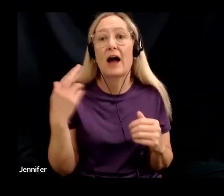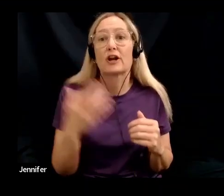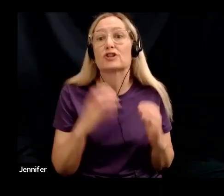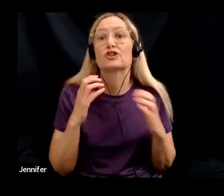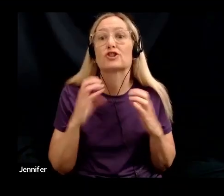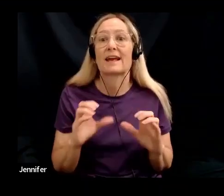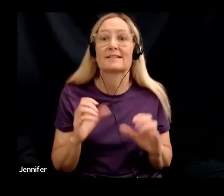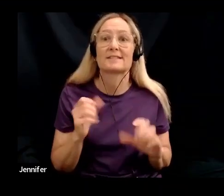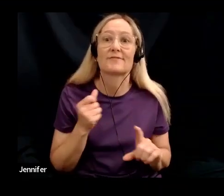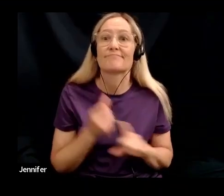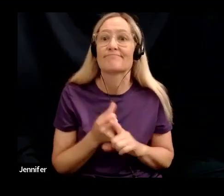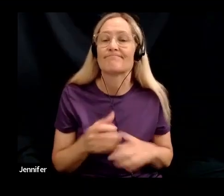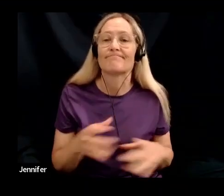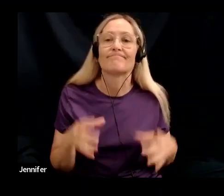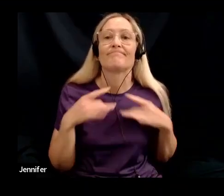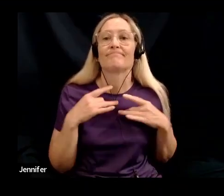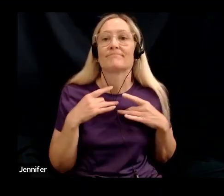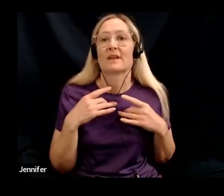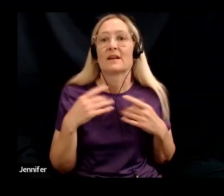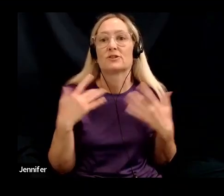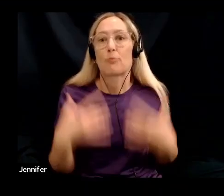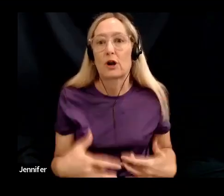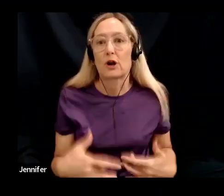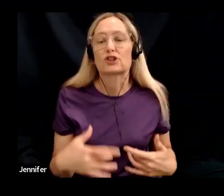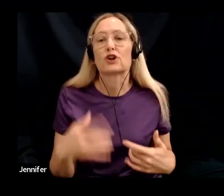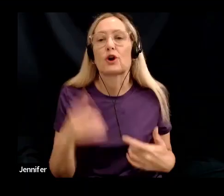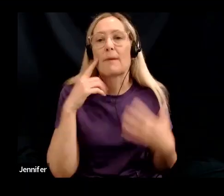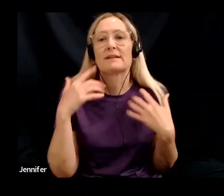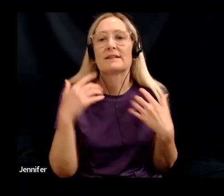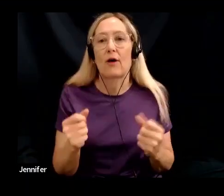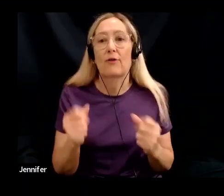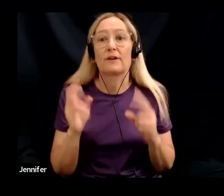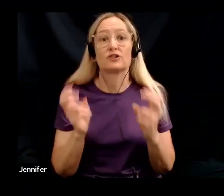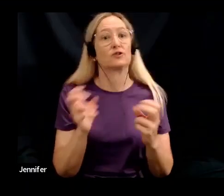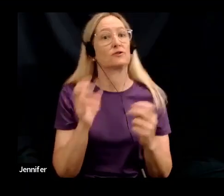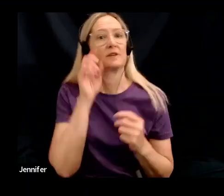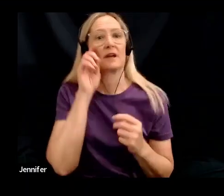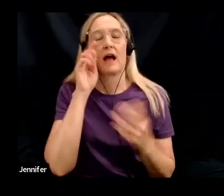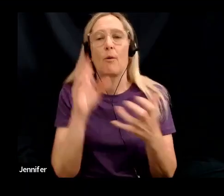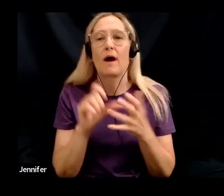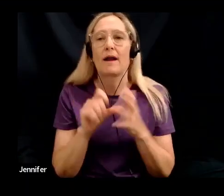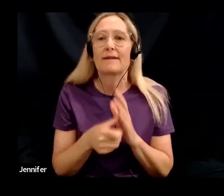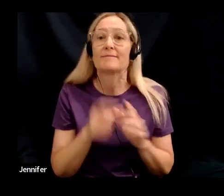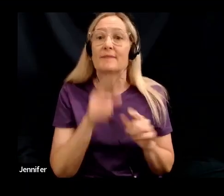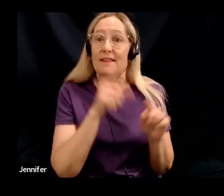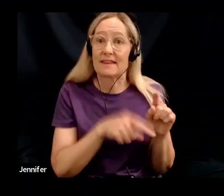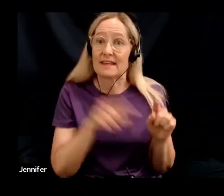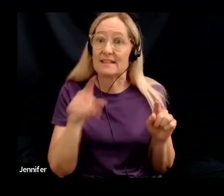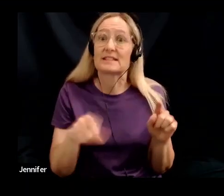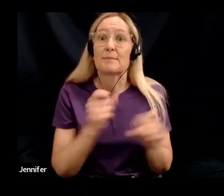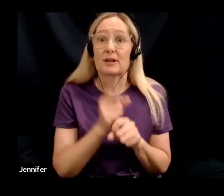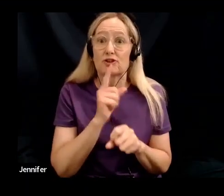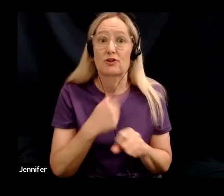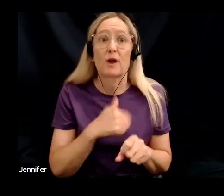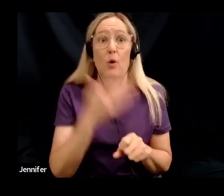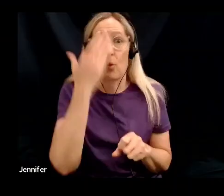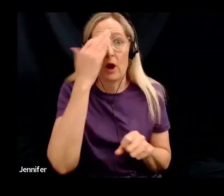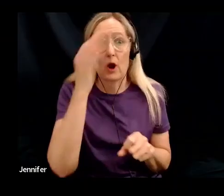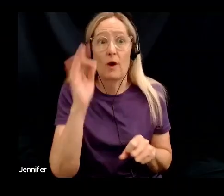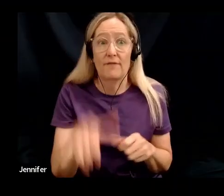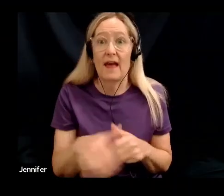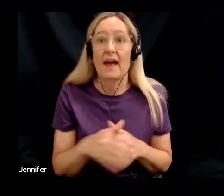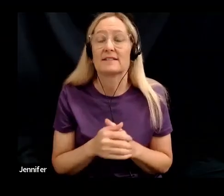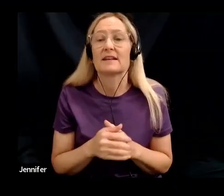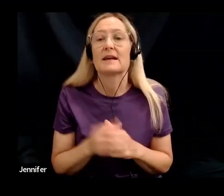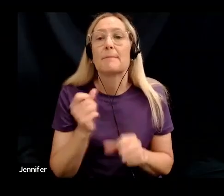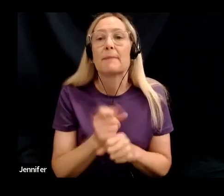health in general. And so I want to highlight these because it's important that we're aware of them, but then also